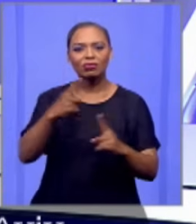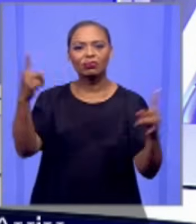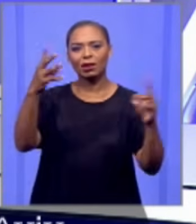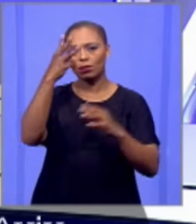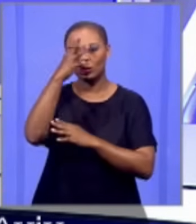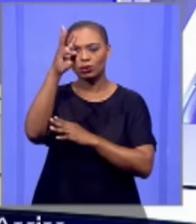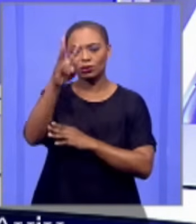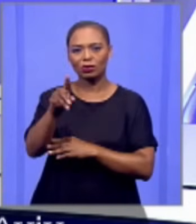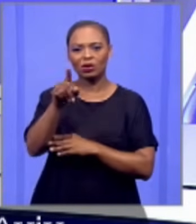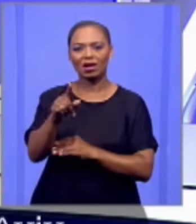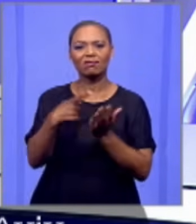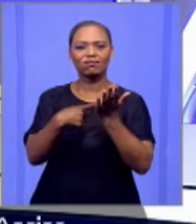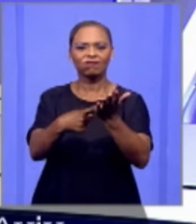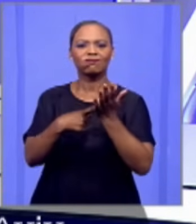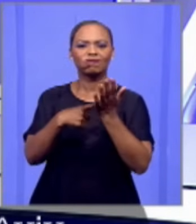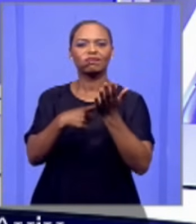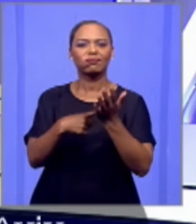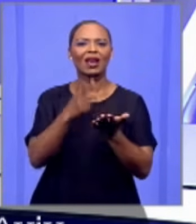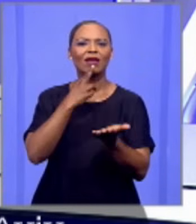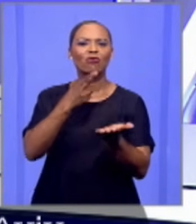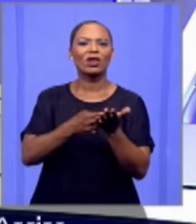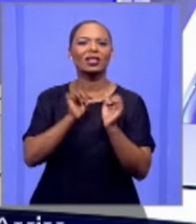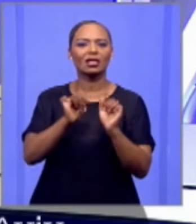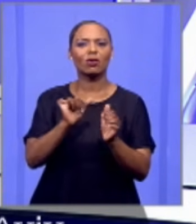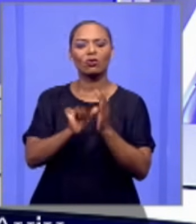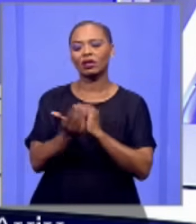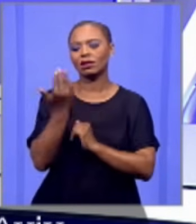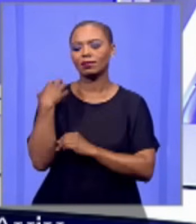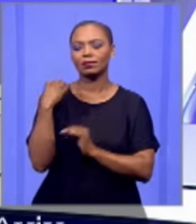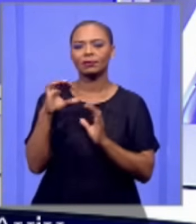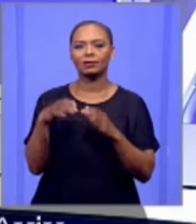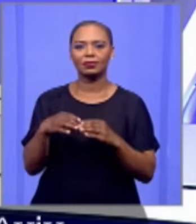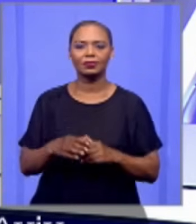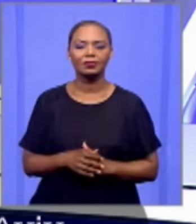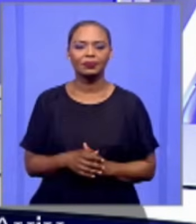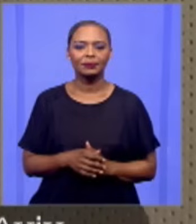ka dipoelo tša kopano ya kabinete ya beke ya go feta.